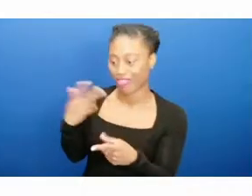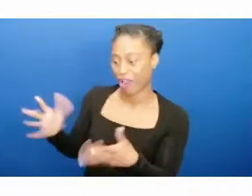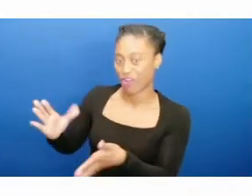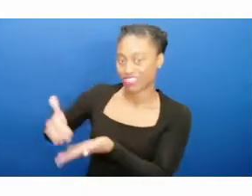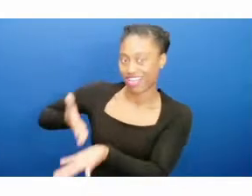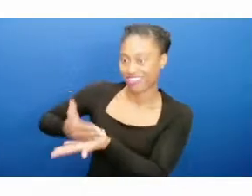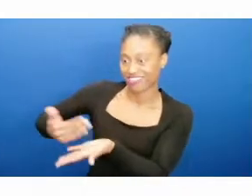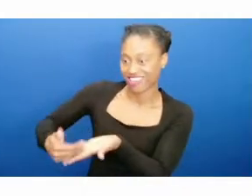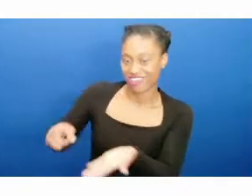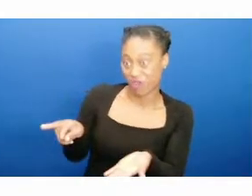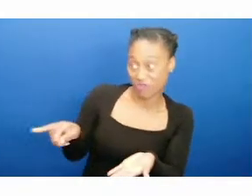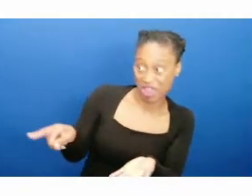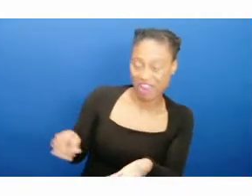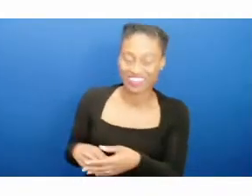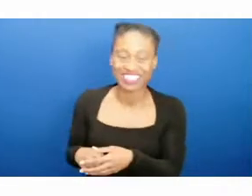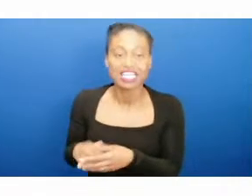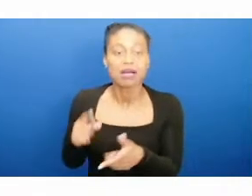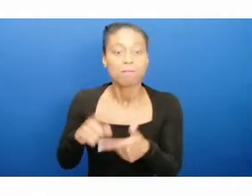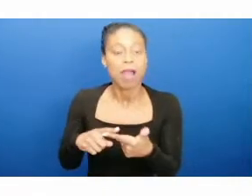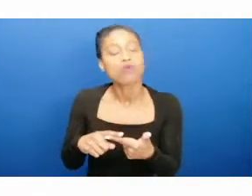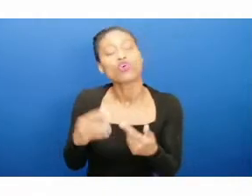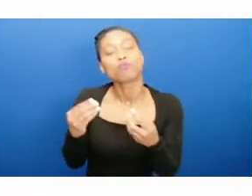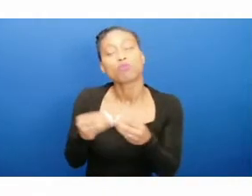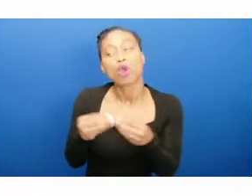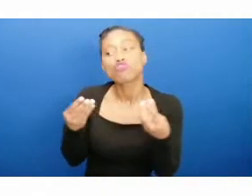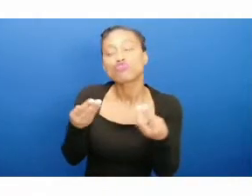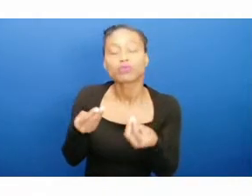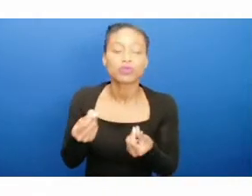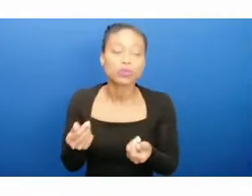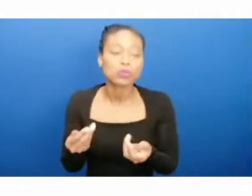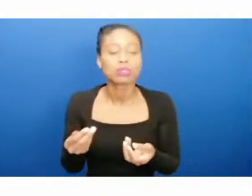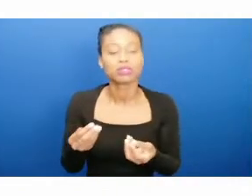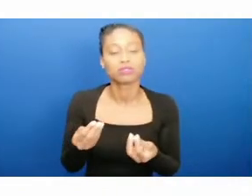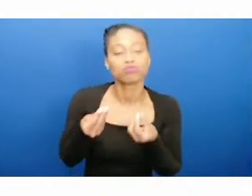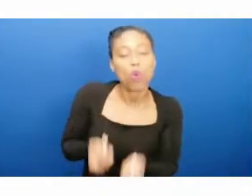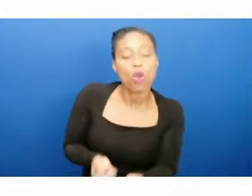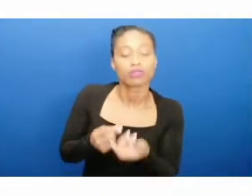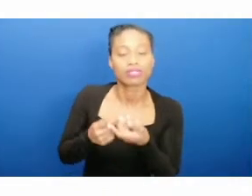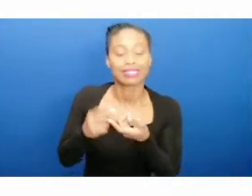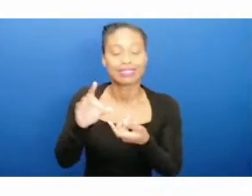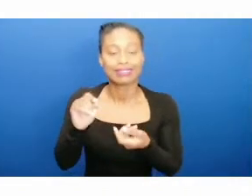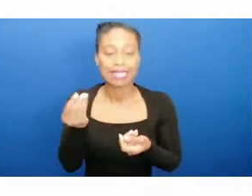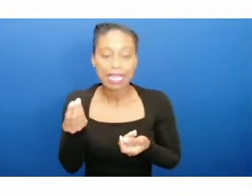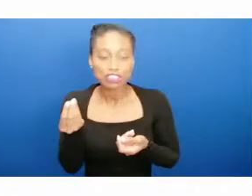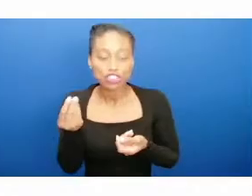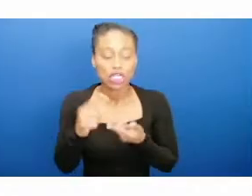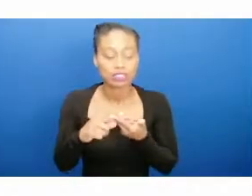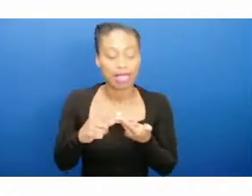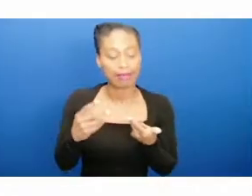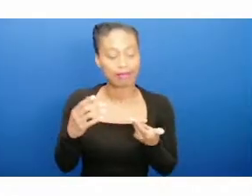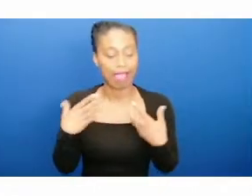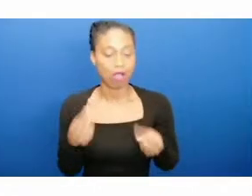sliced up, but this is going to add some nice creamy texture, some healthy fats to balance out all the